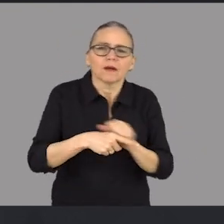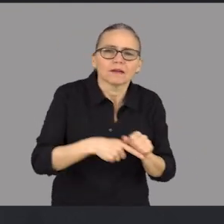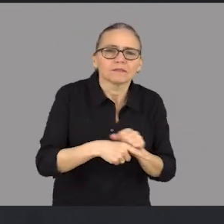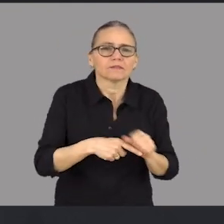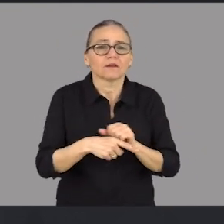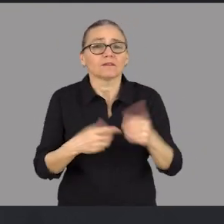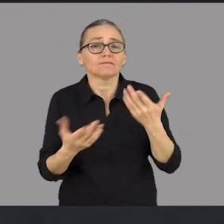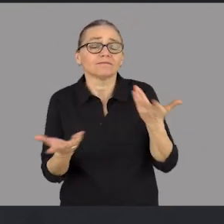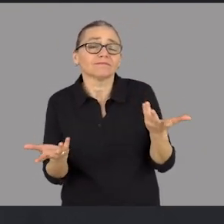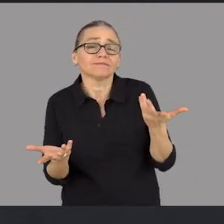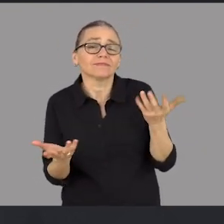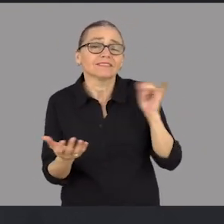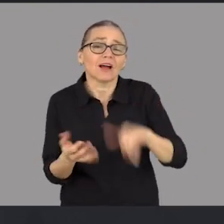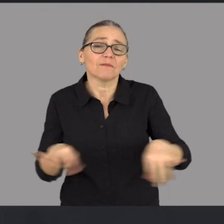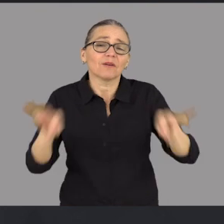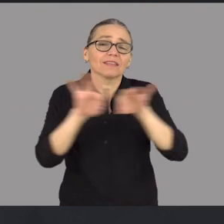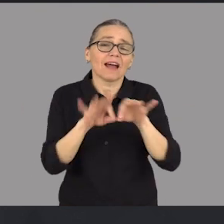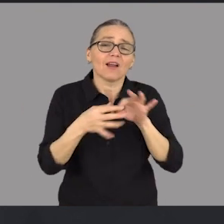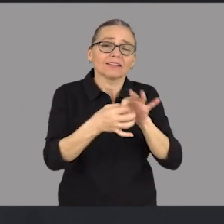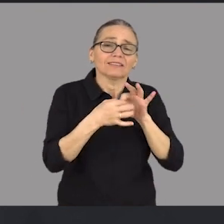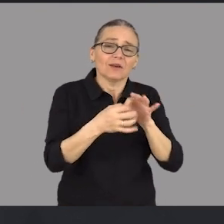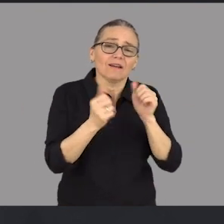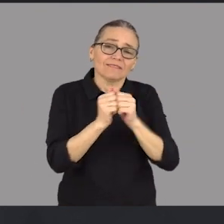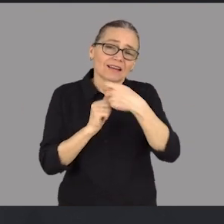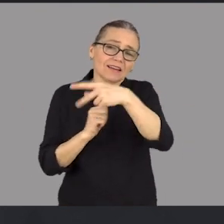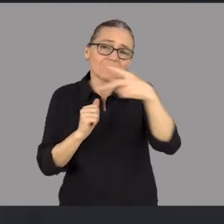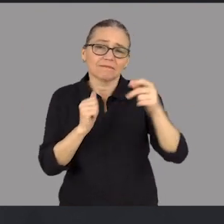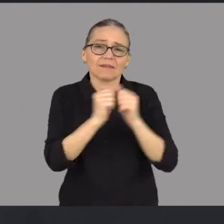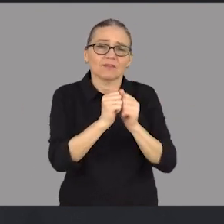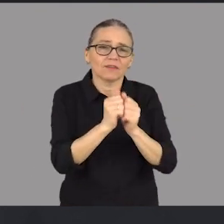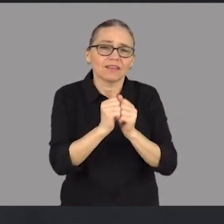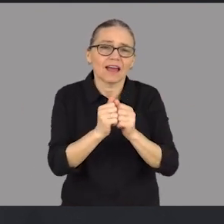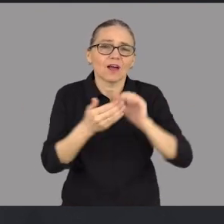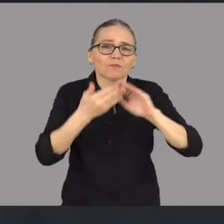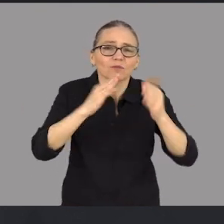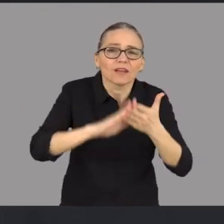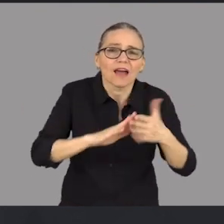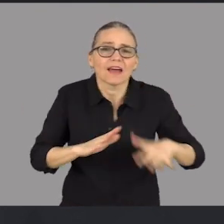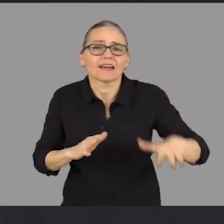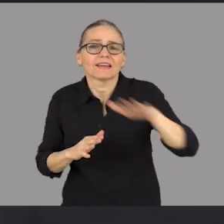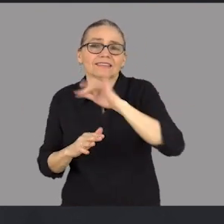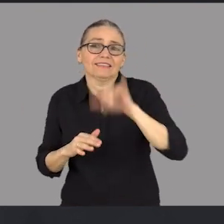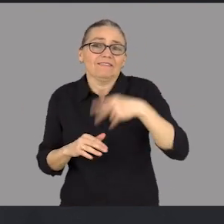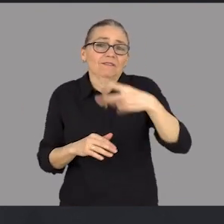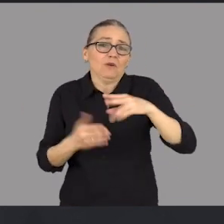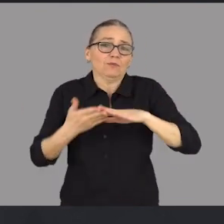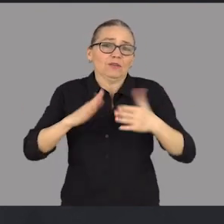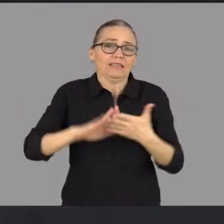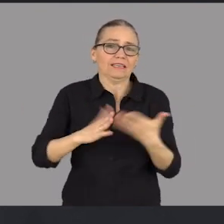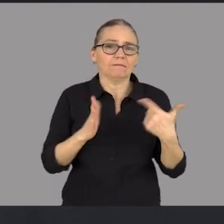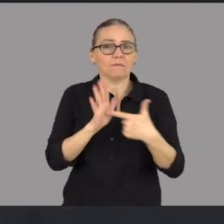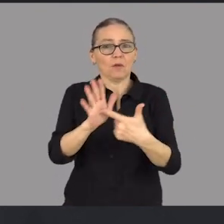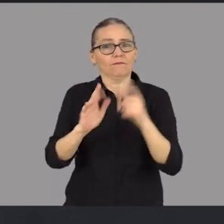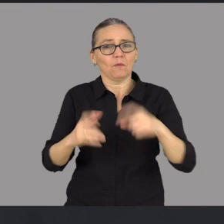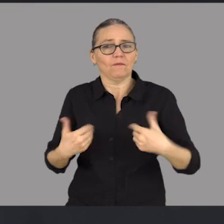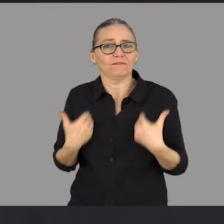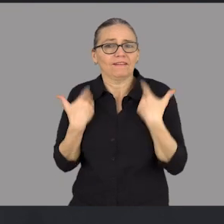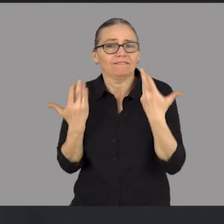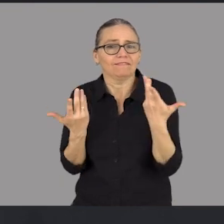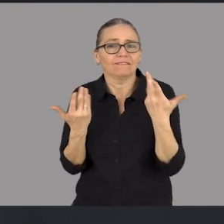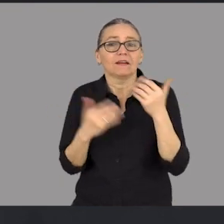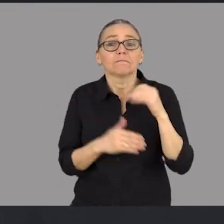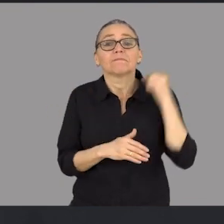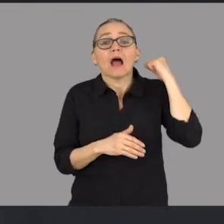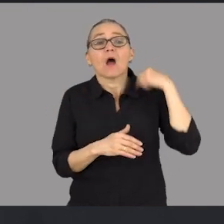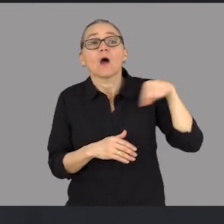training process. So the fact that you've built this beautiful relationship with your community partners and then